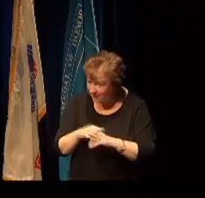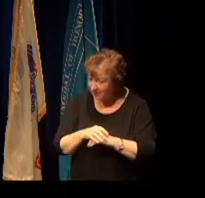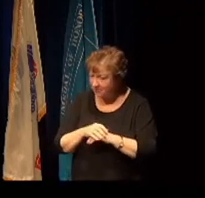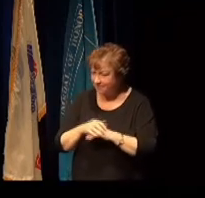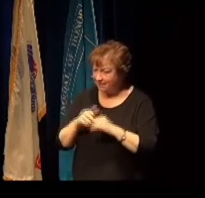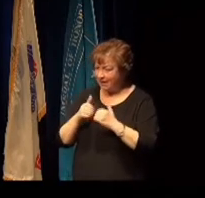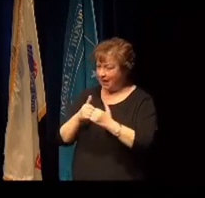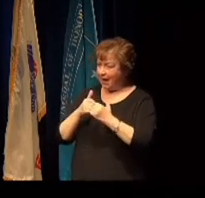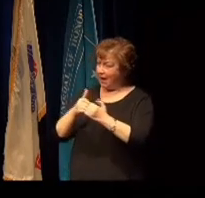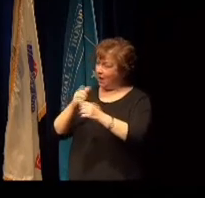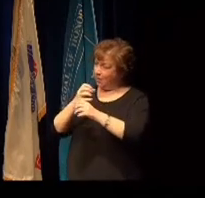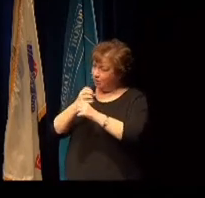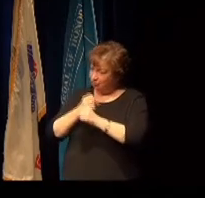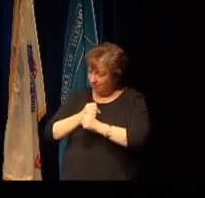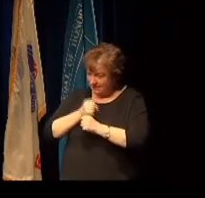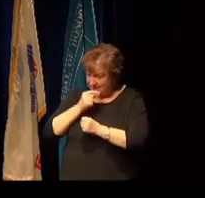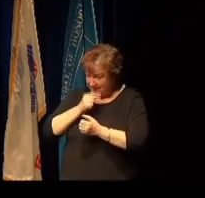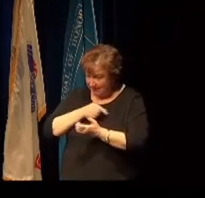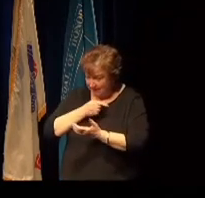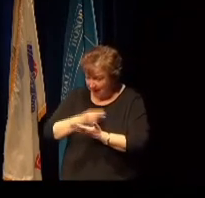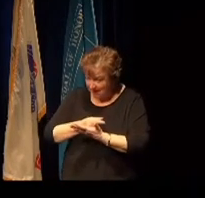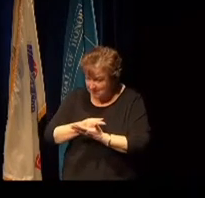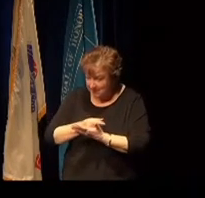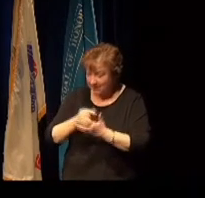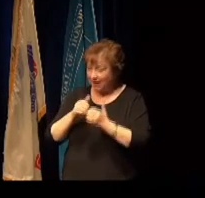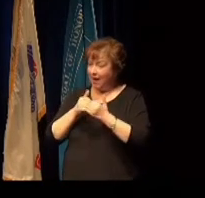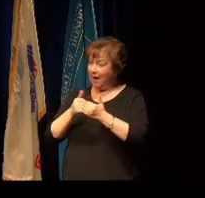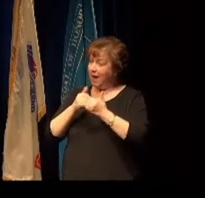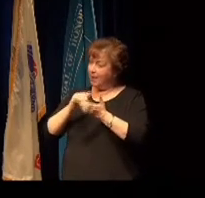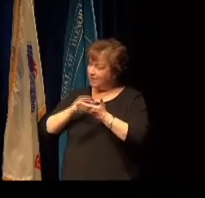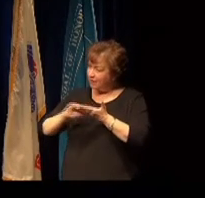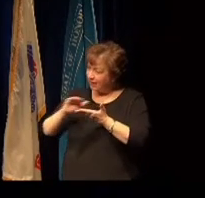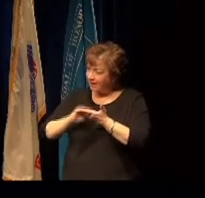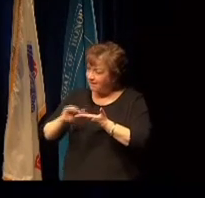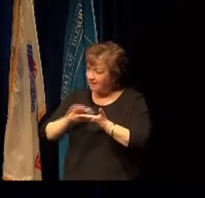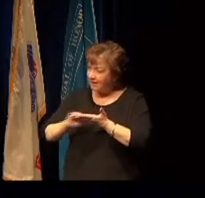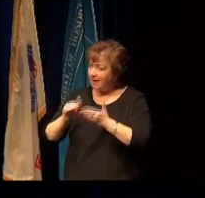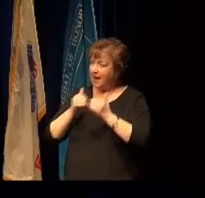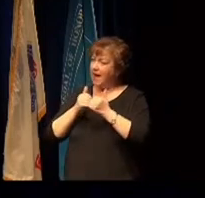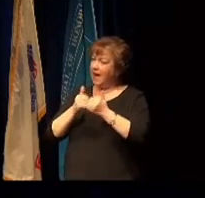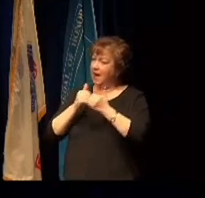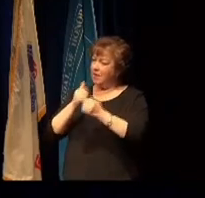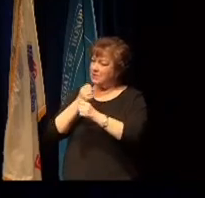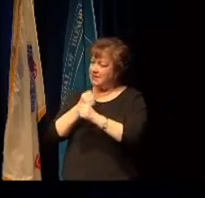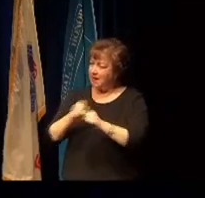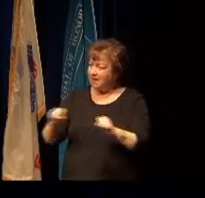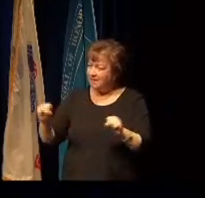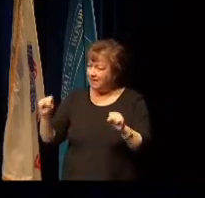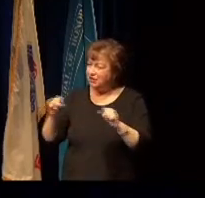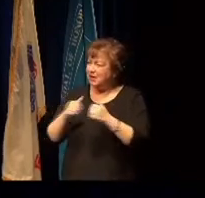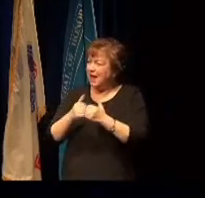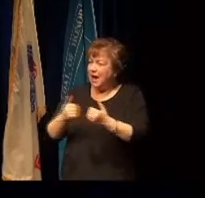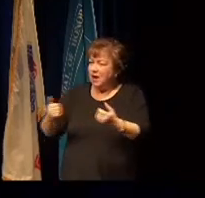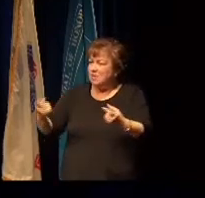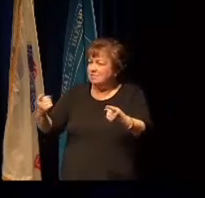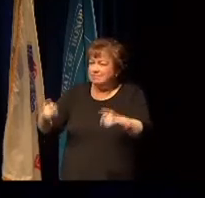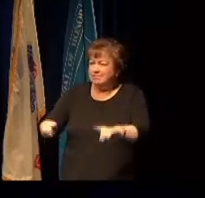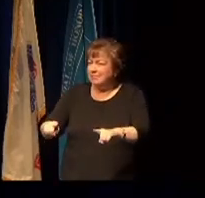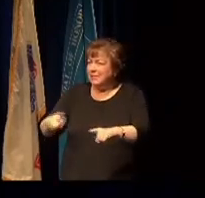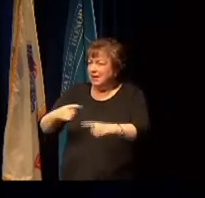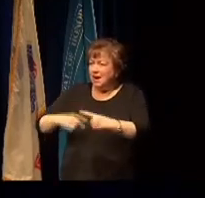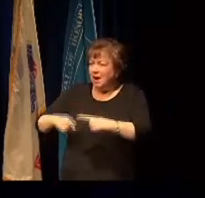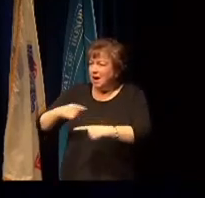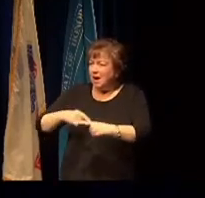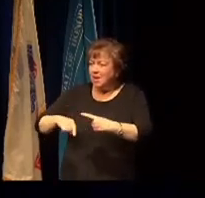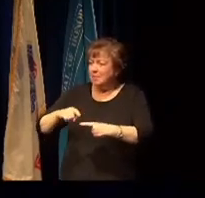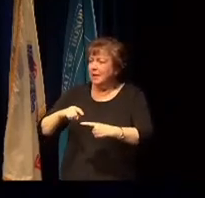the gospel? How do you get forgiven? How do you get salvation? How does it come? Let's get rid of